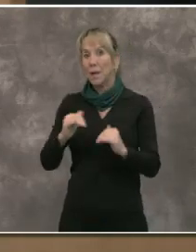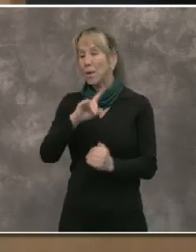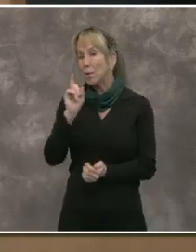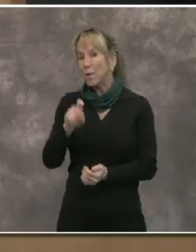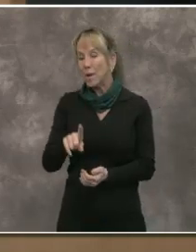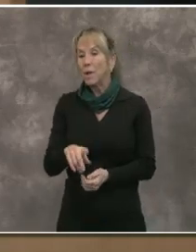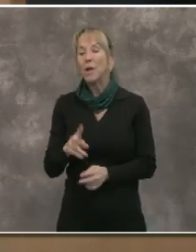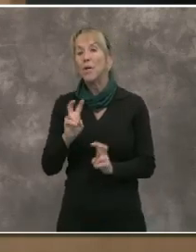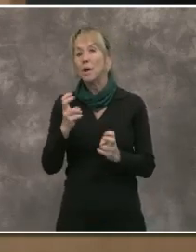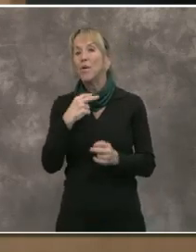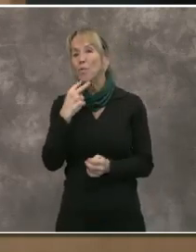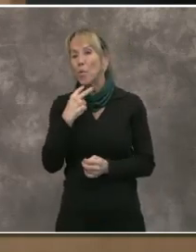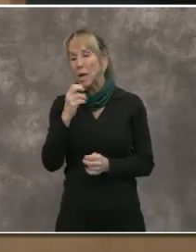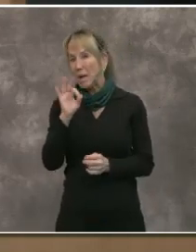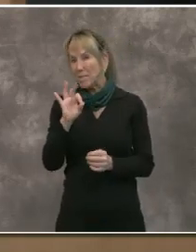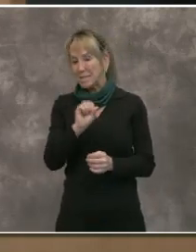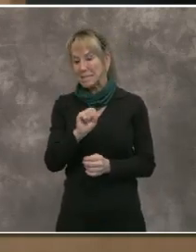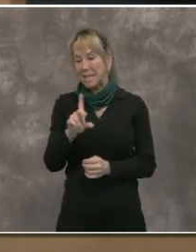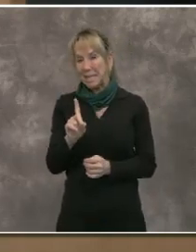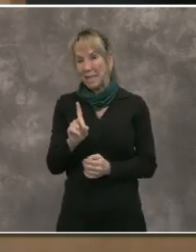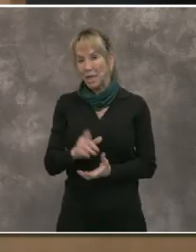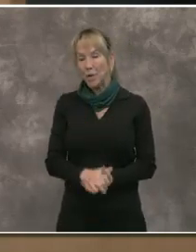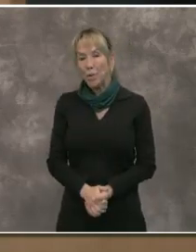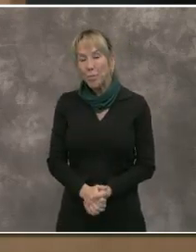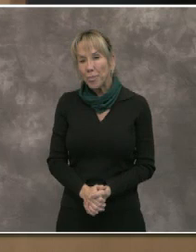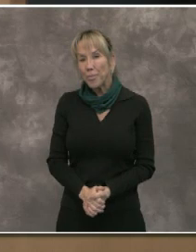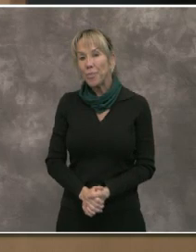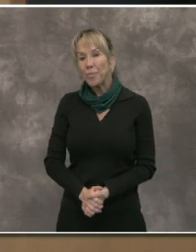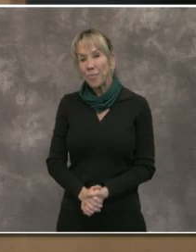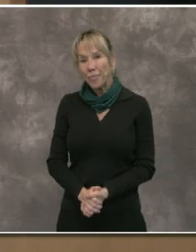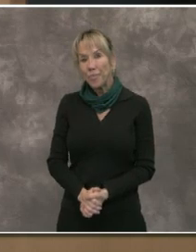Voice of San Diego, please state your name and question.